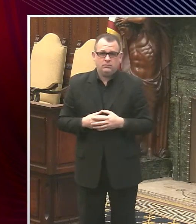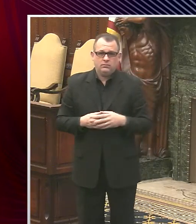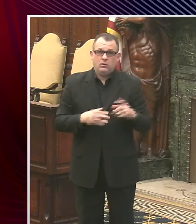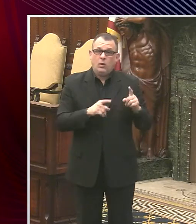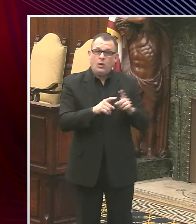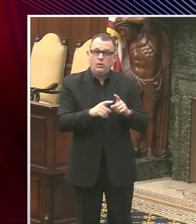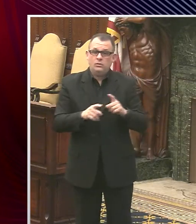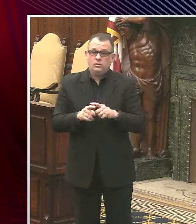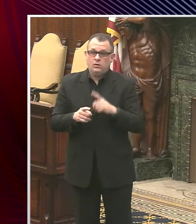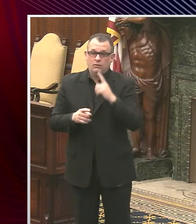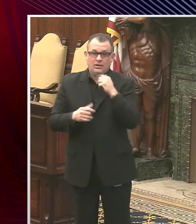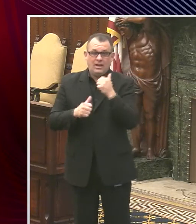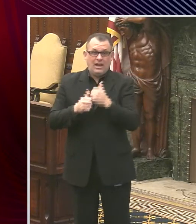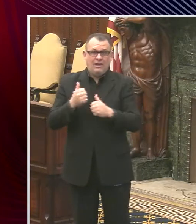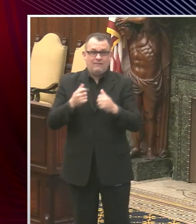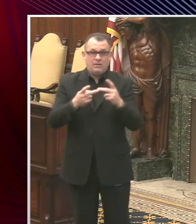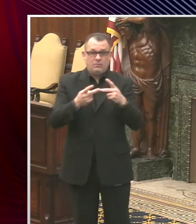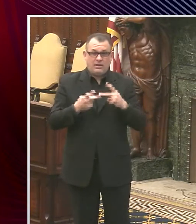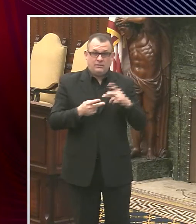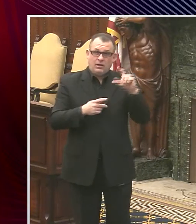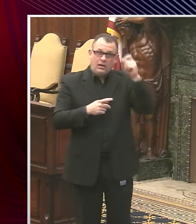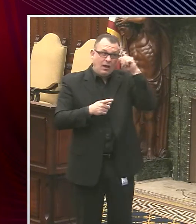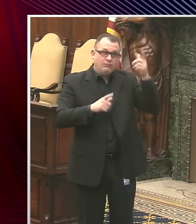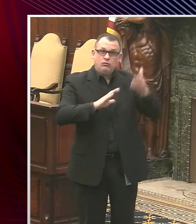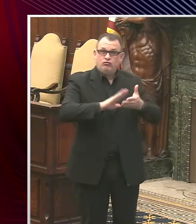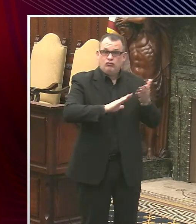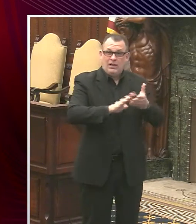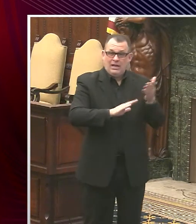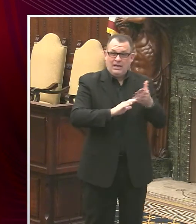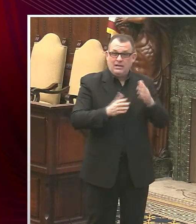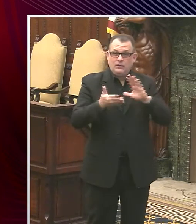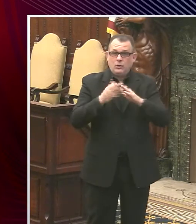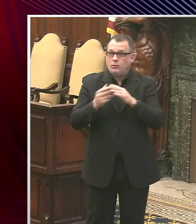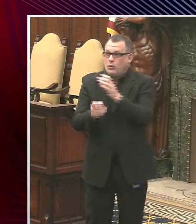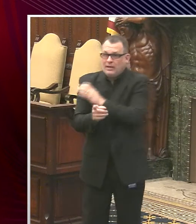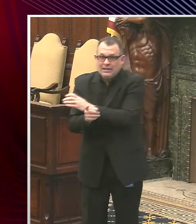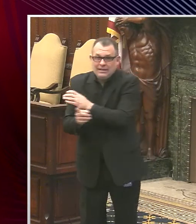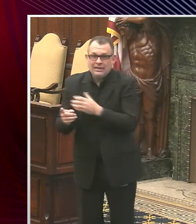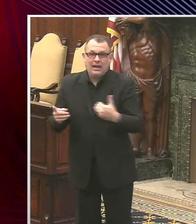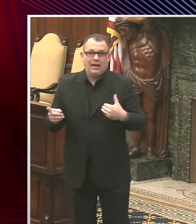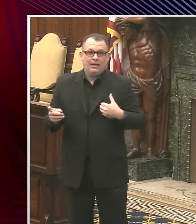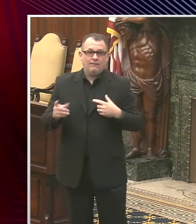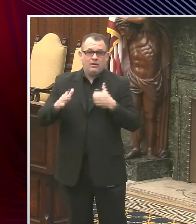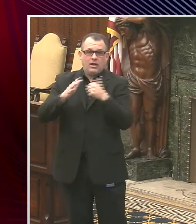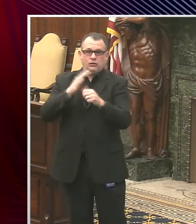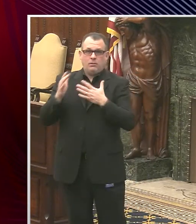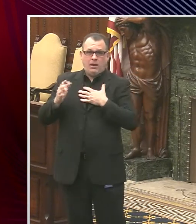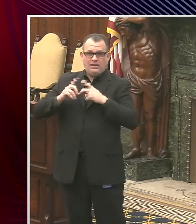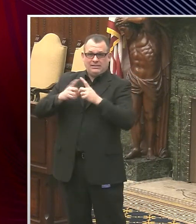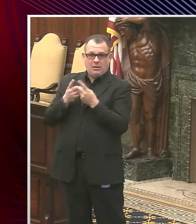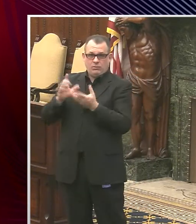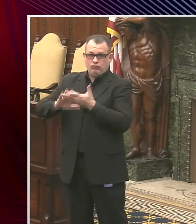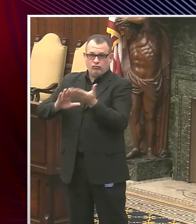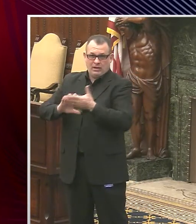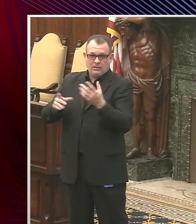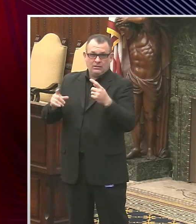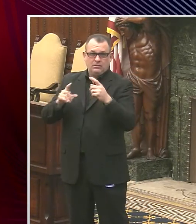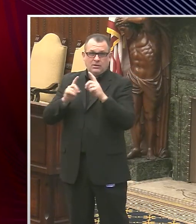sites that are run by these non-governmental entities, there are new community clinics that are being run by my department, the Department of Public Health, this